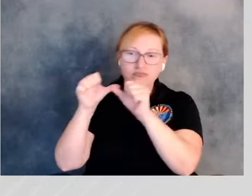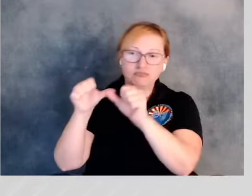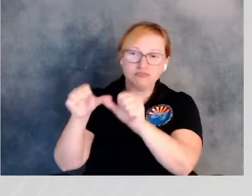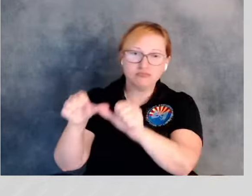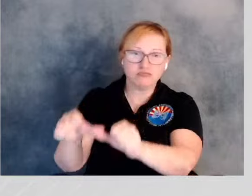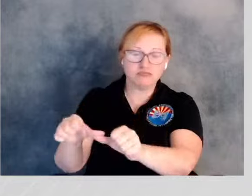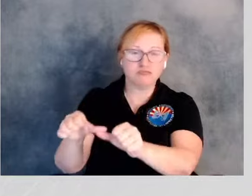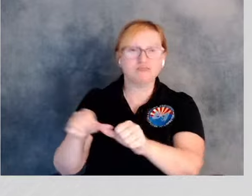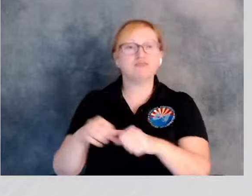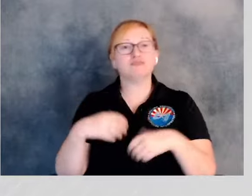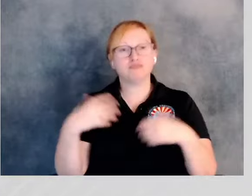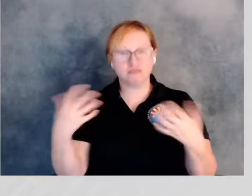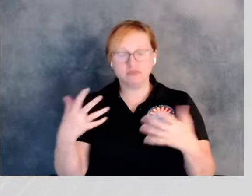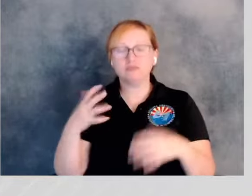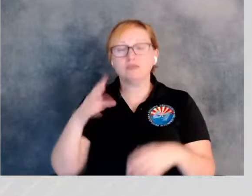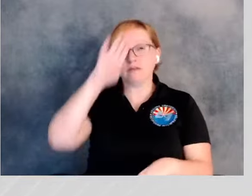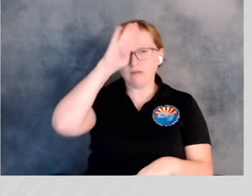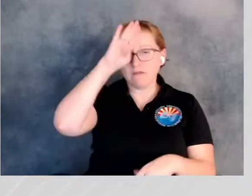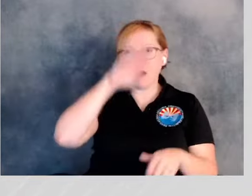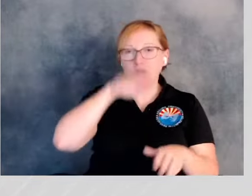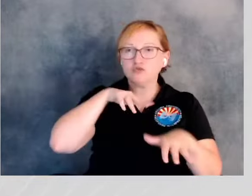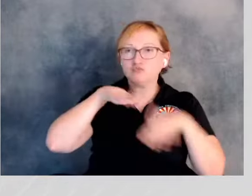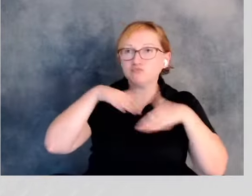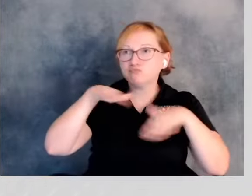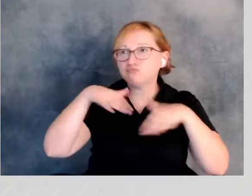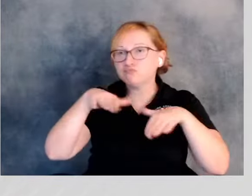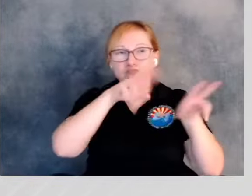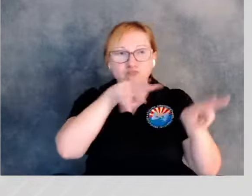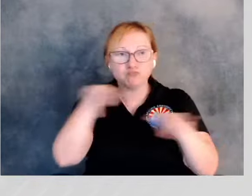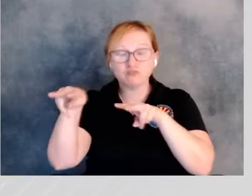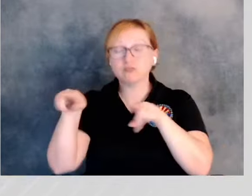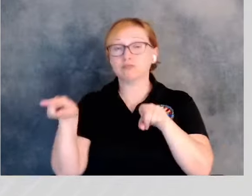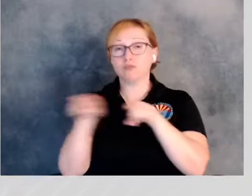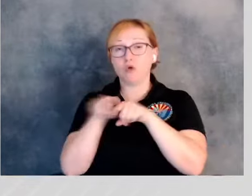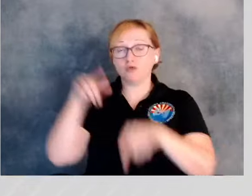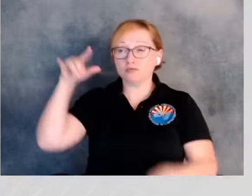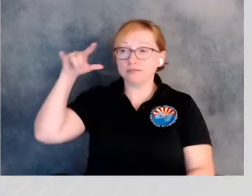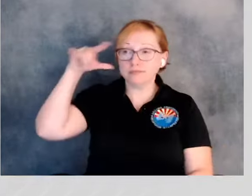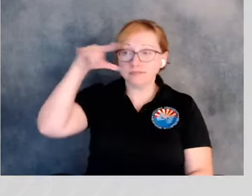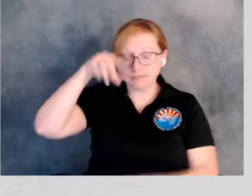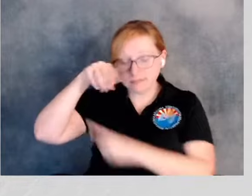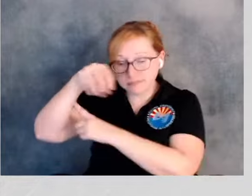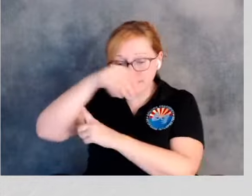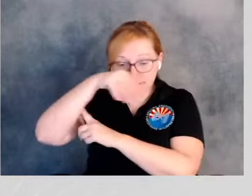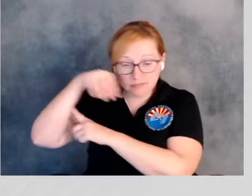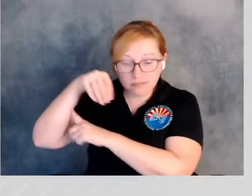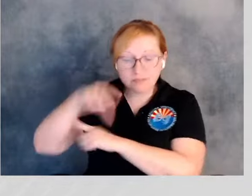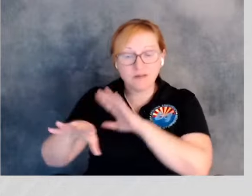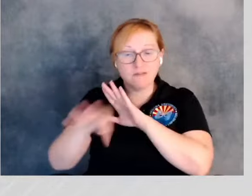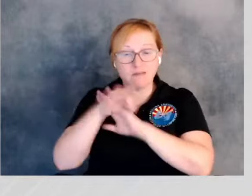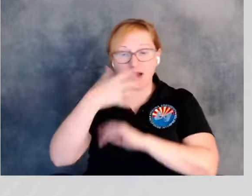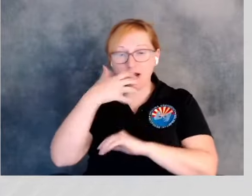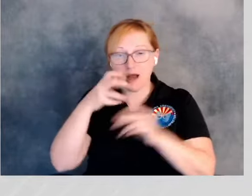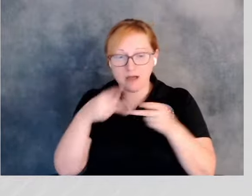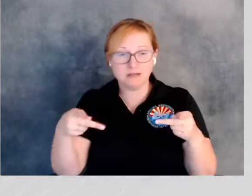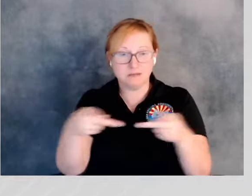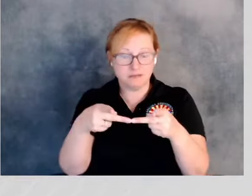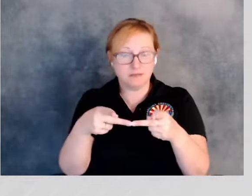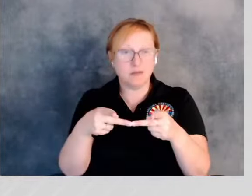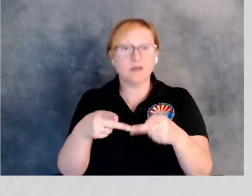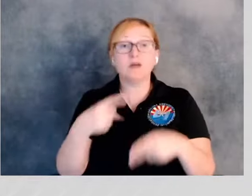infrared imagery from the air, we're able to kind of identify some of those hot spots and go after and make sure they're not going to be a threat to the line and mitigate safely and as